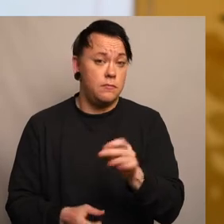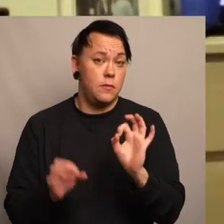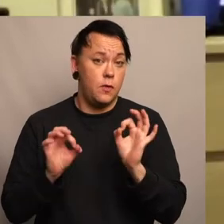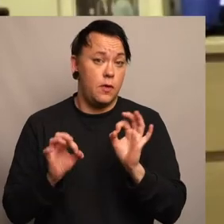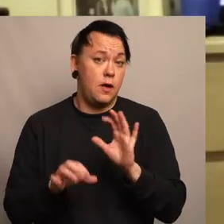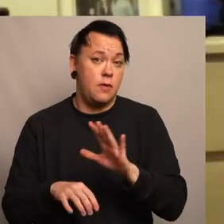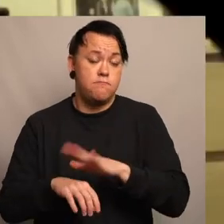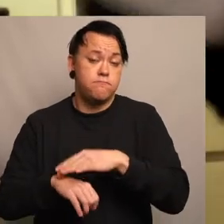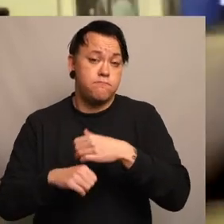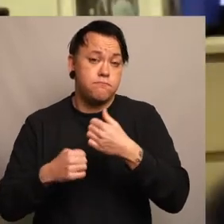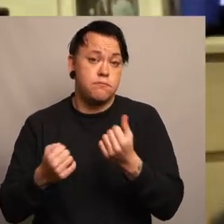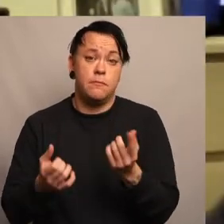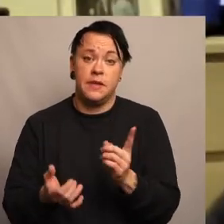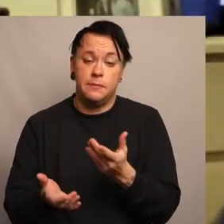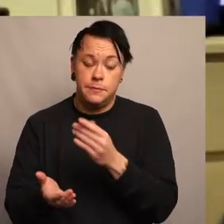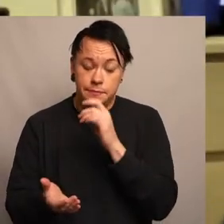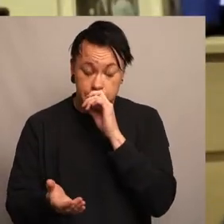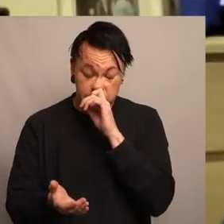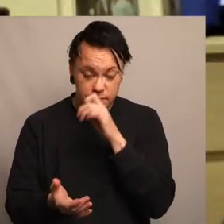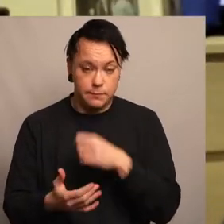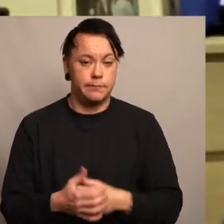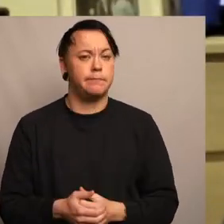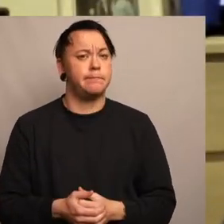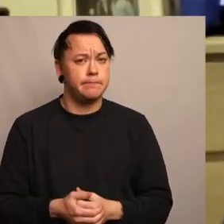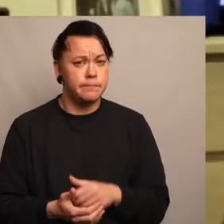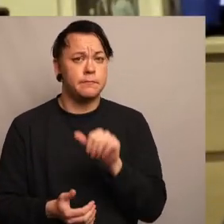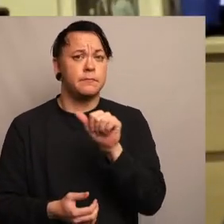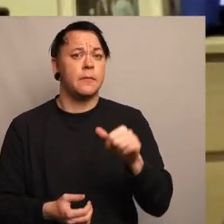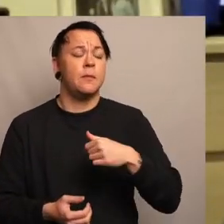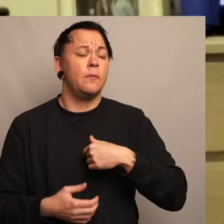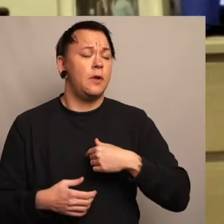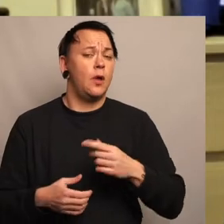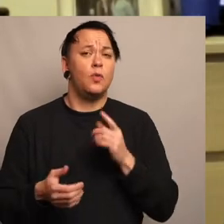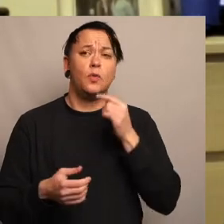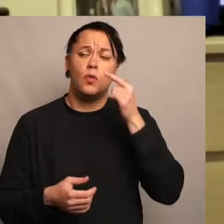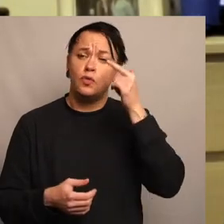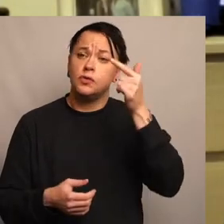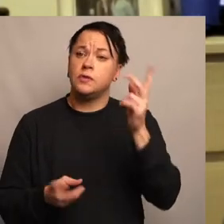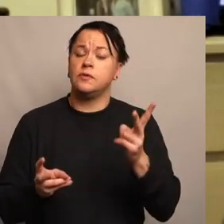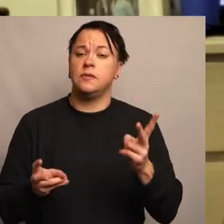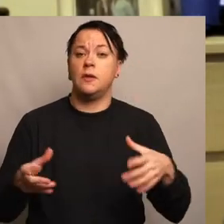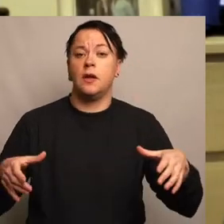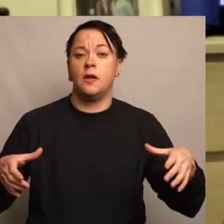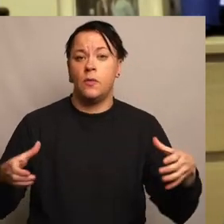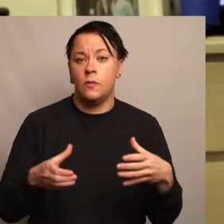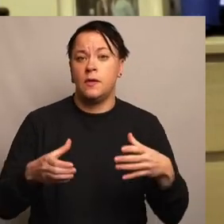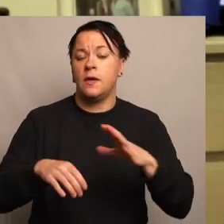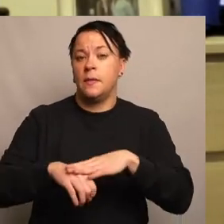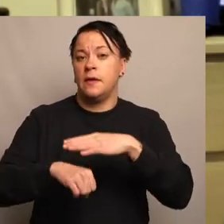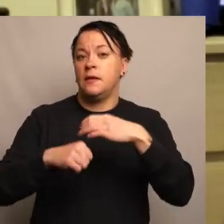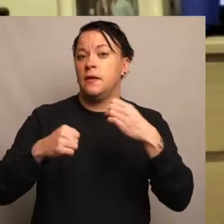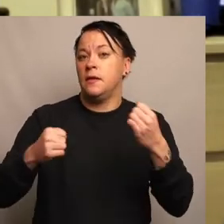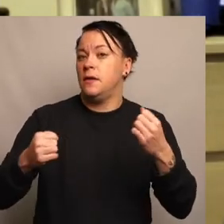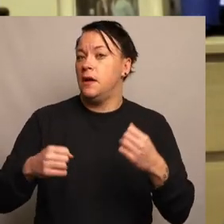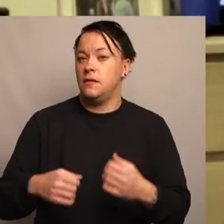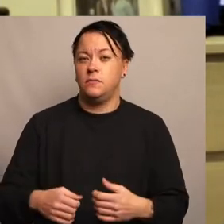so I believe in collective healing and radical joy. That is certainly integral to how I try to